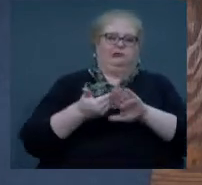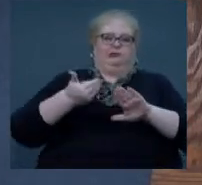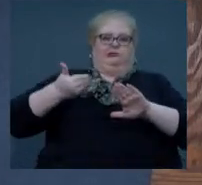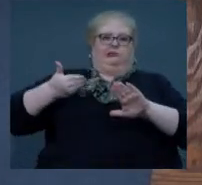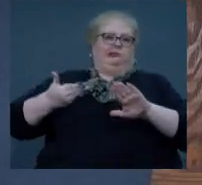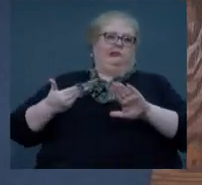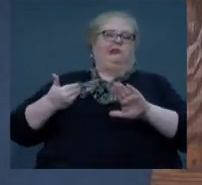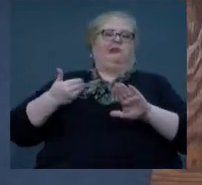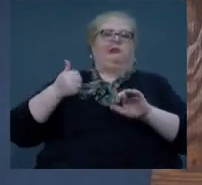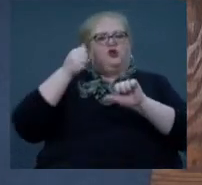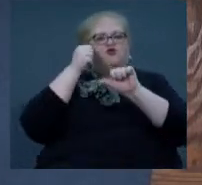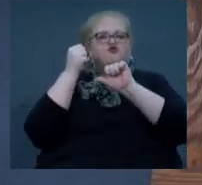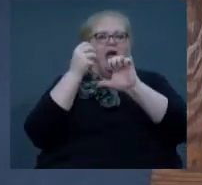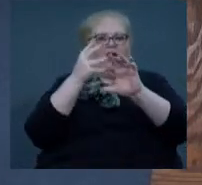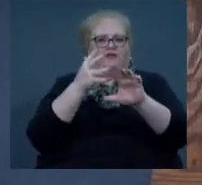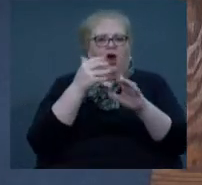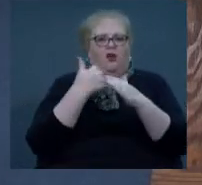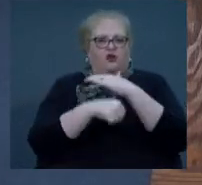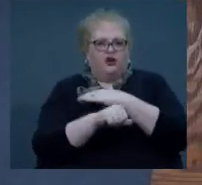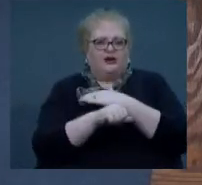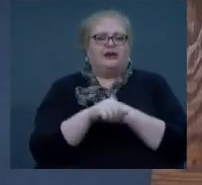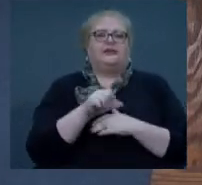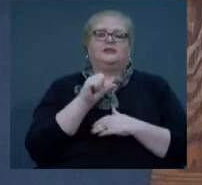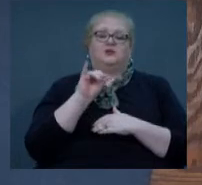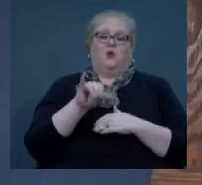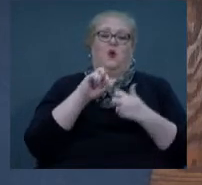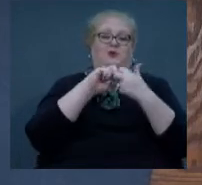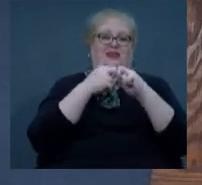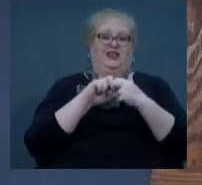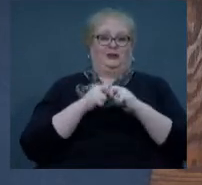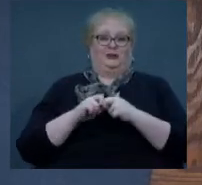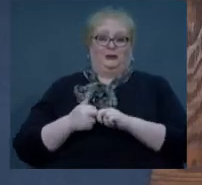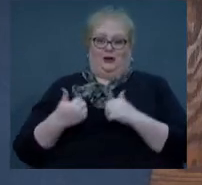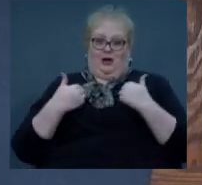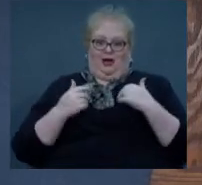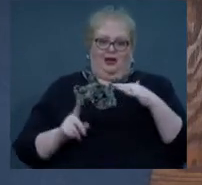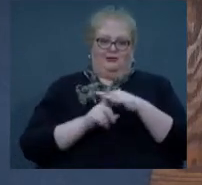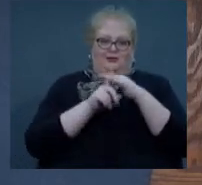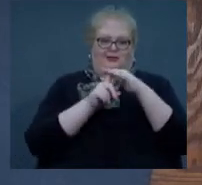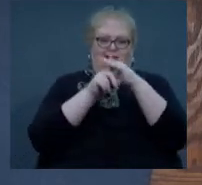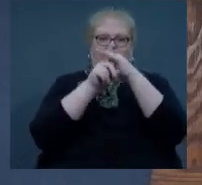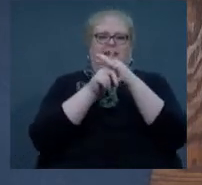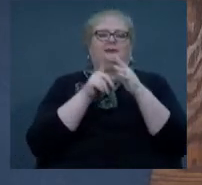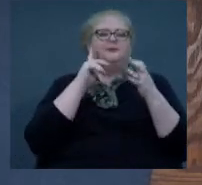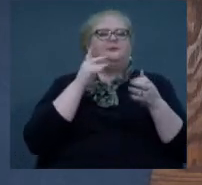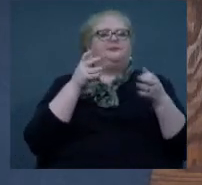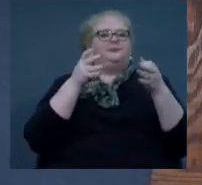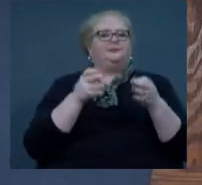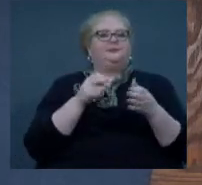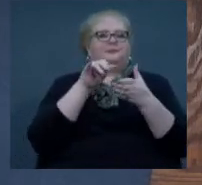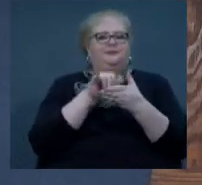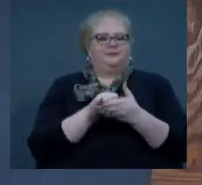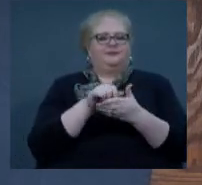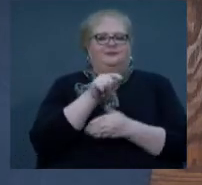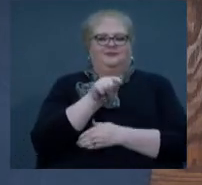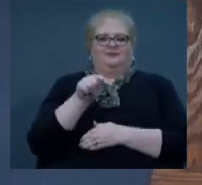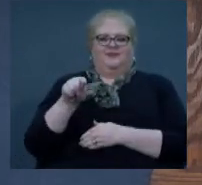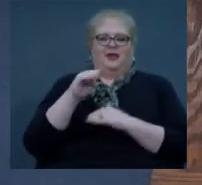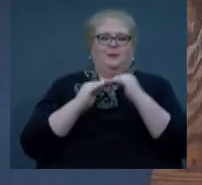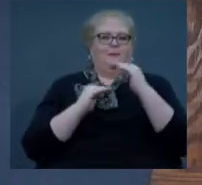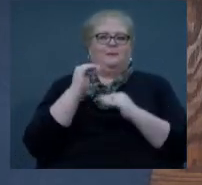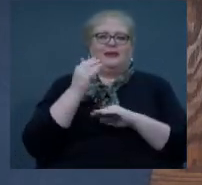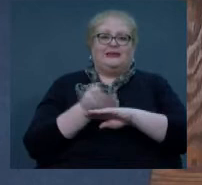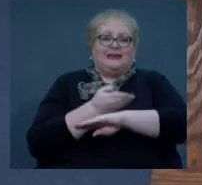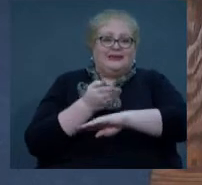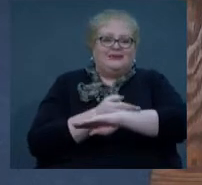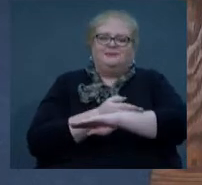So with those issues, the decision was made that, they're not really feasible to